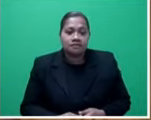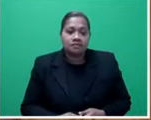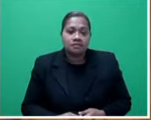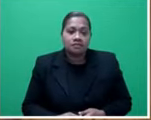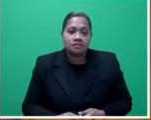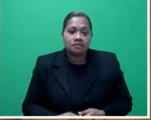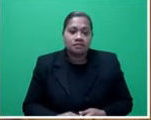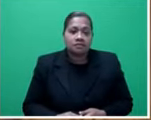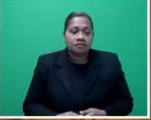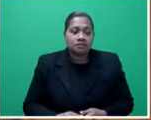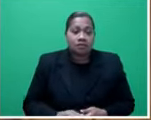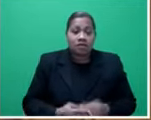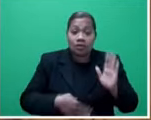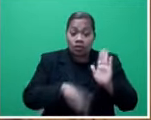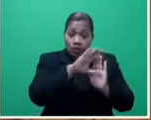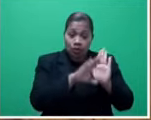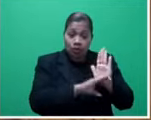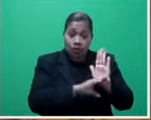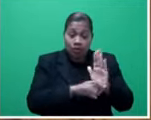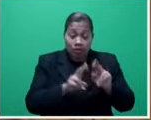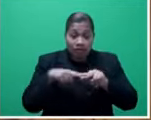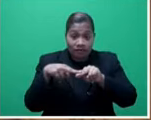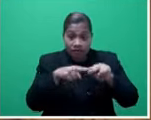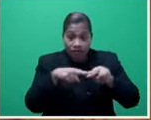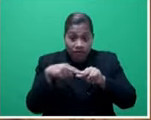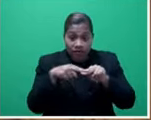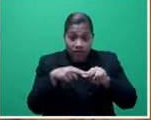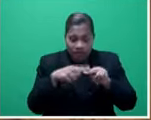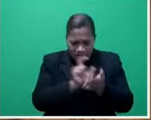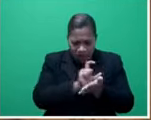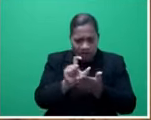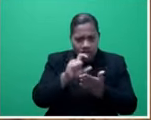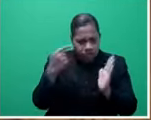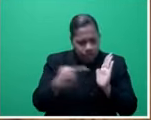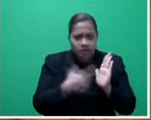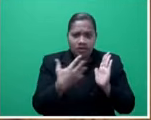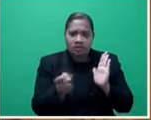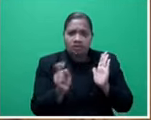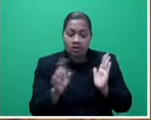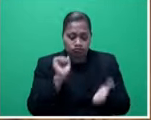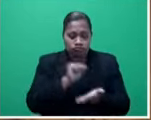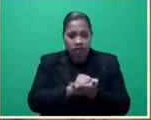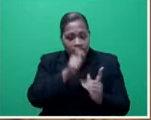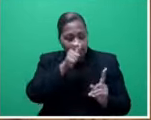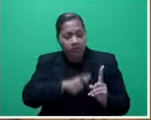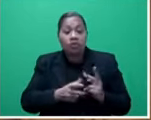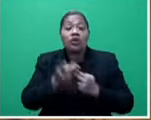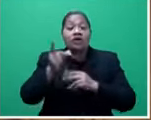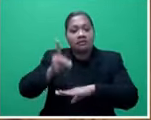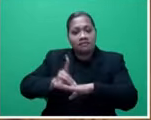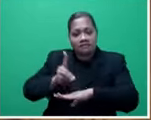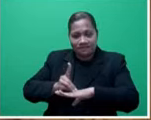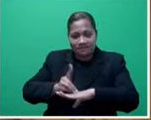the 2010 Constitution of the Republic of Fiji clearly outlines the rights of persons with disabilities.